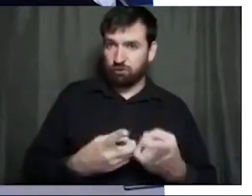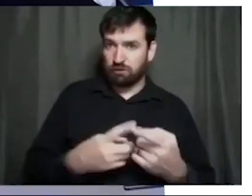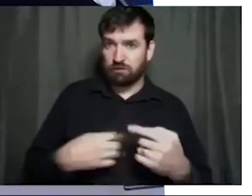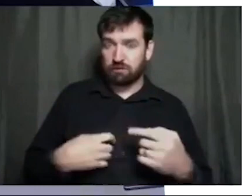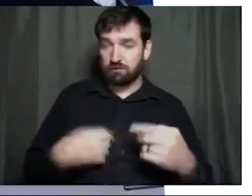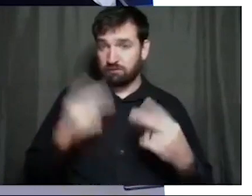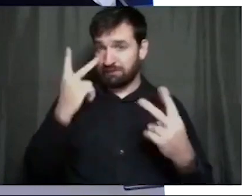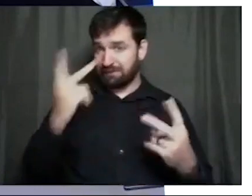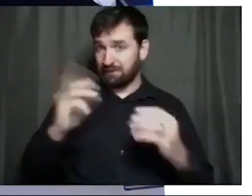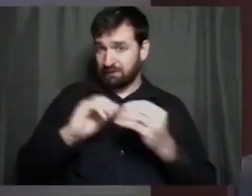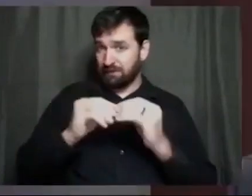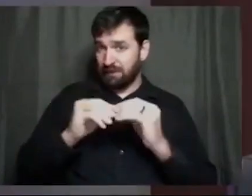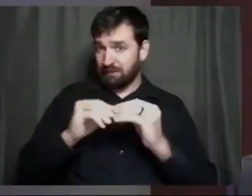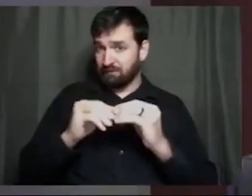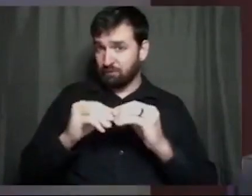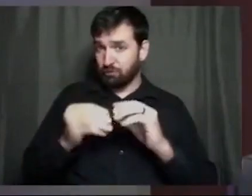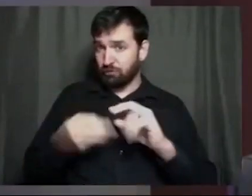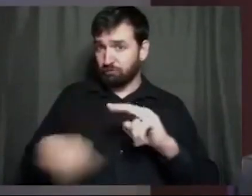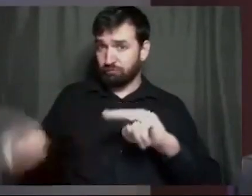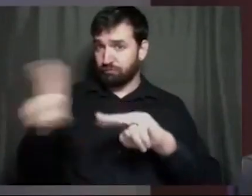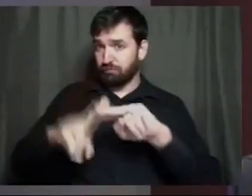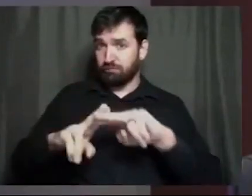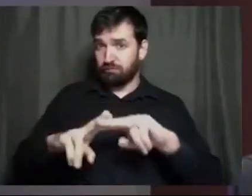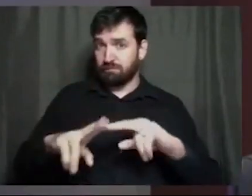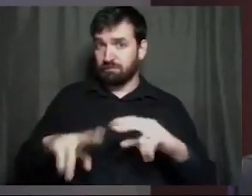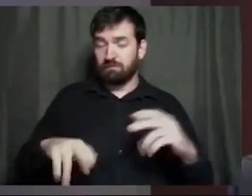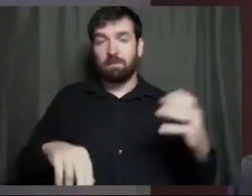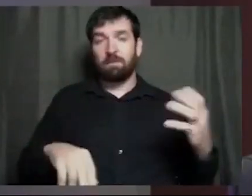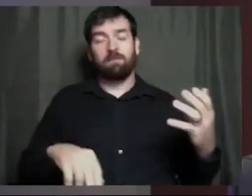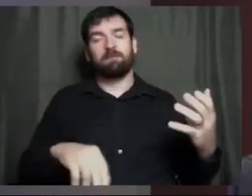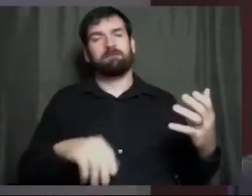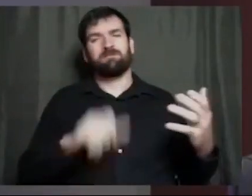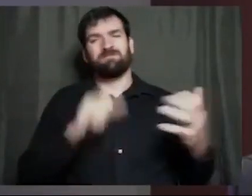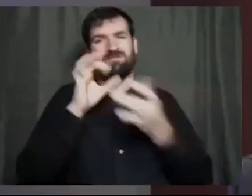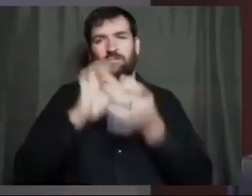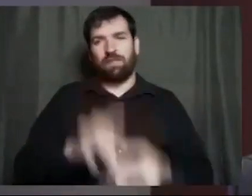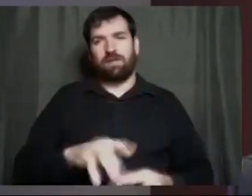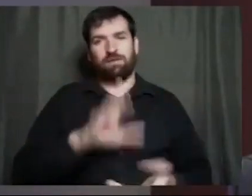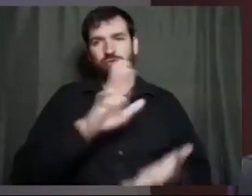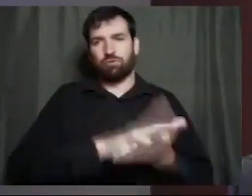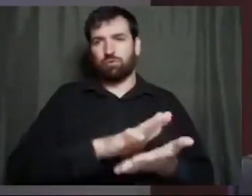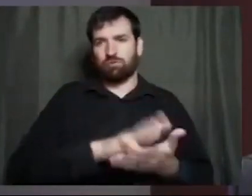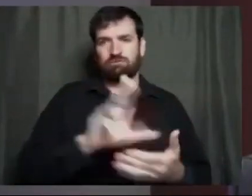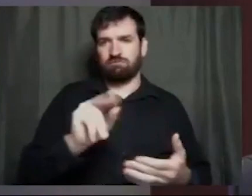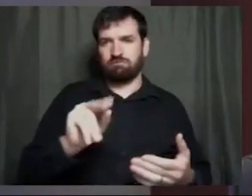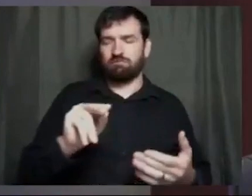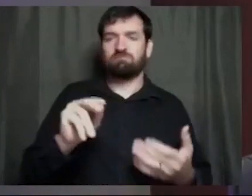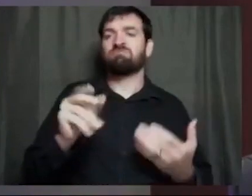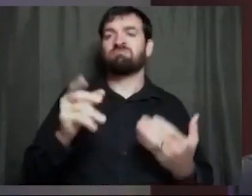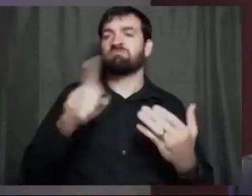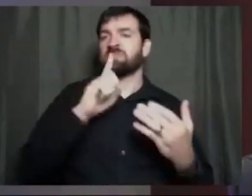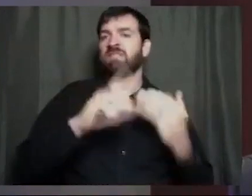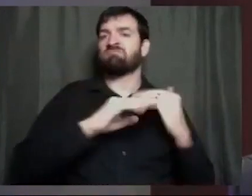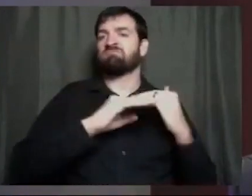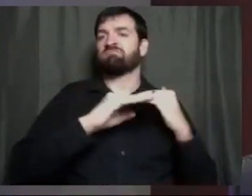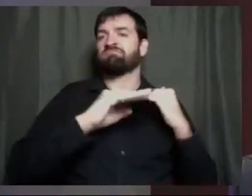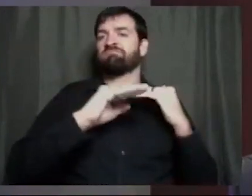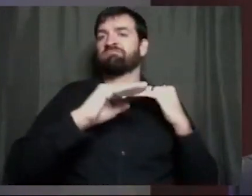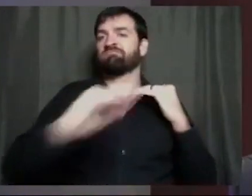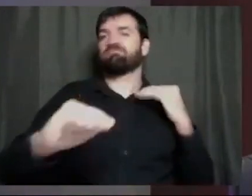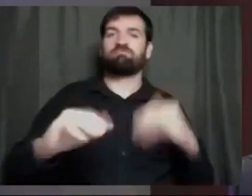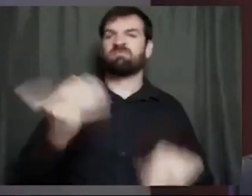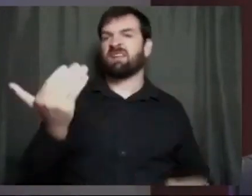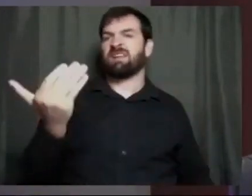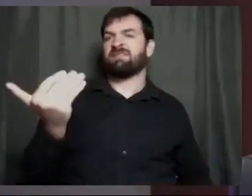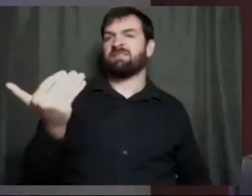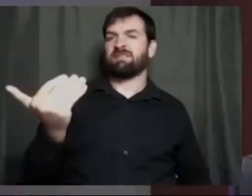numbers? I don't think the numbers are upticking related to that. They've stayed fairly steady. 15 is just a few